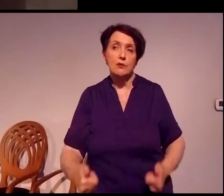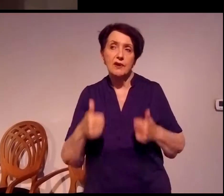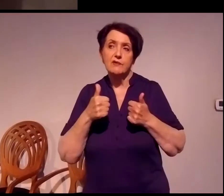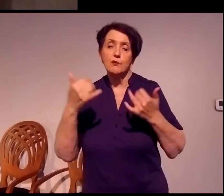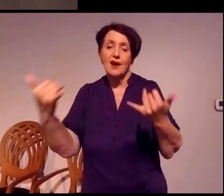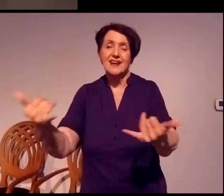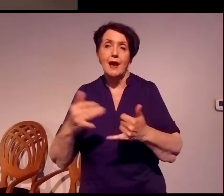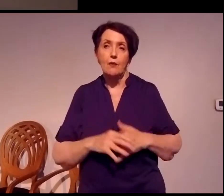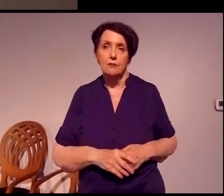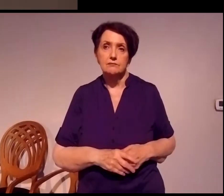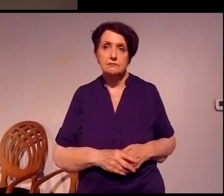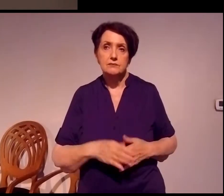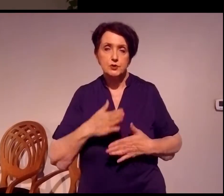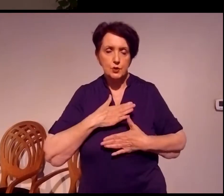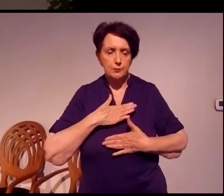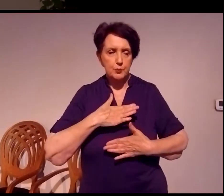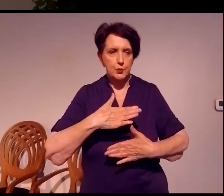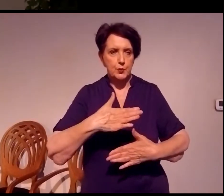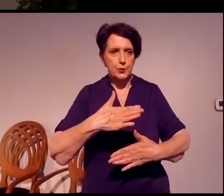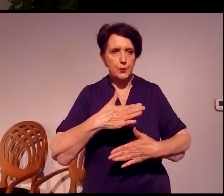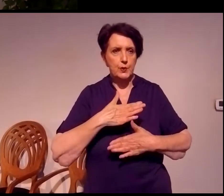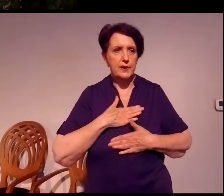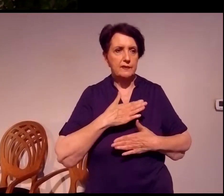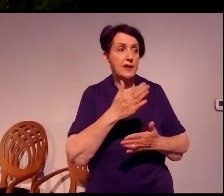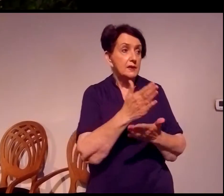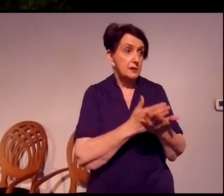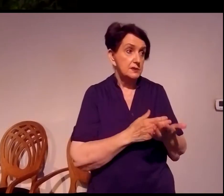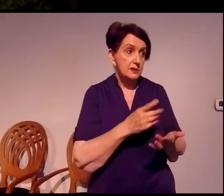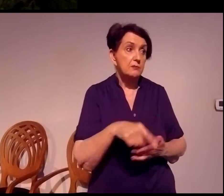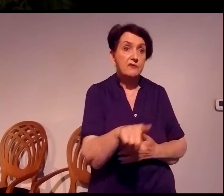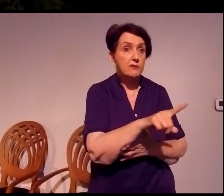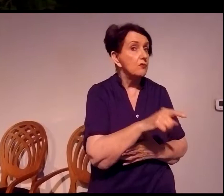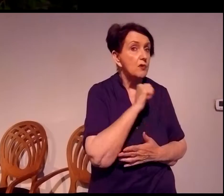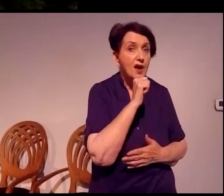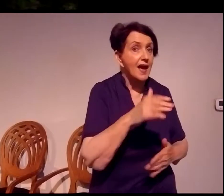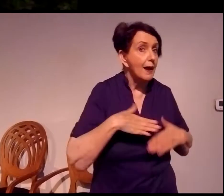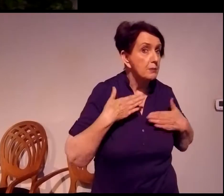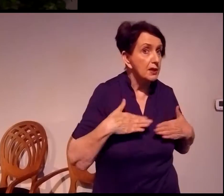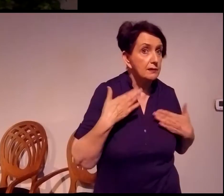in. Because some of you aren't happy about those people.